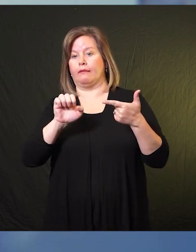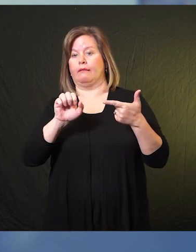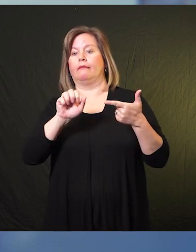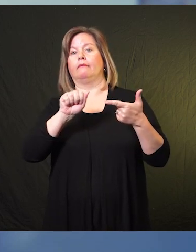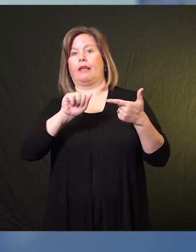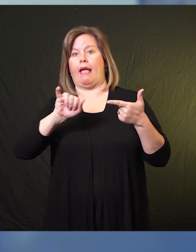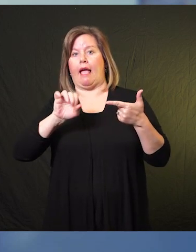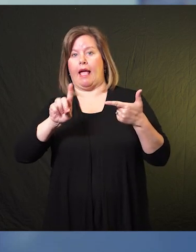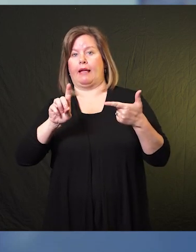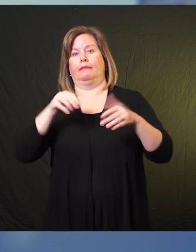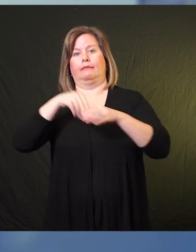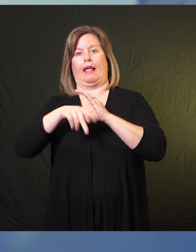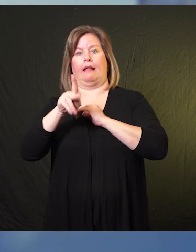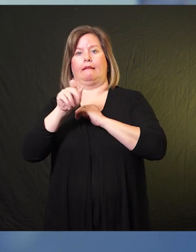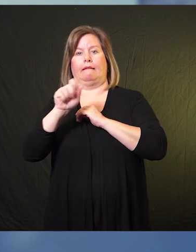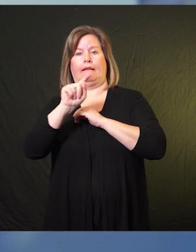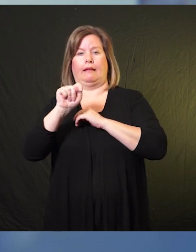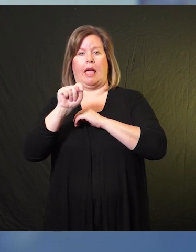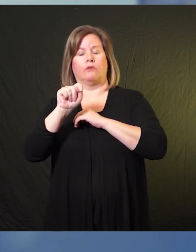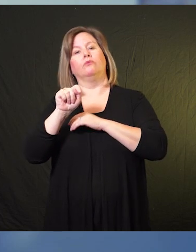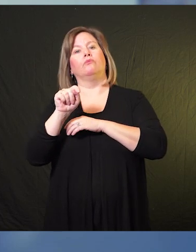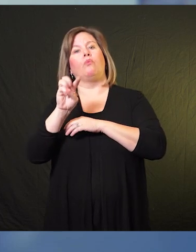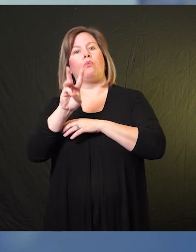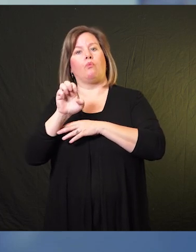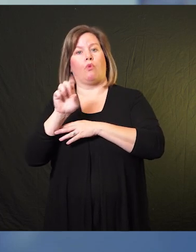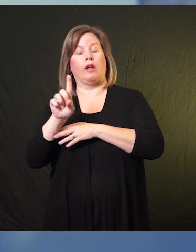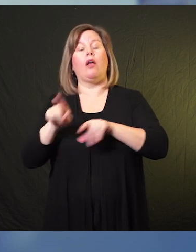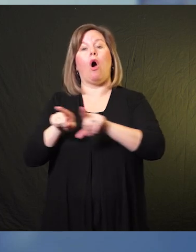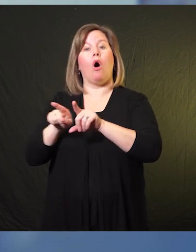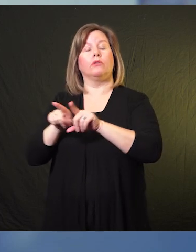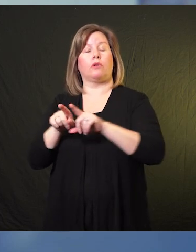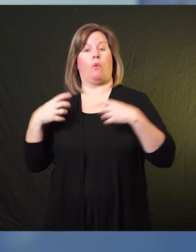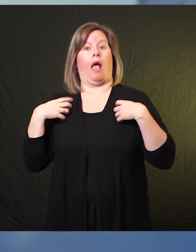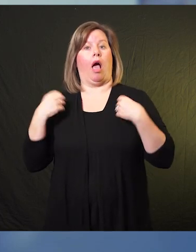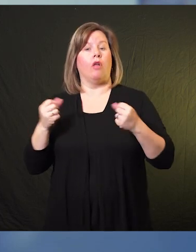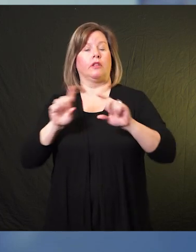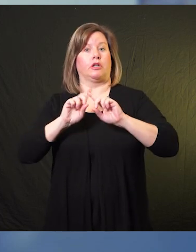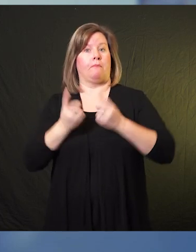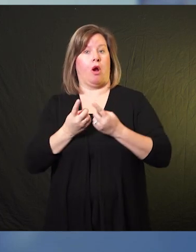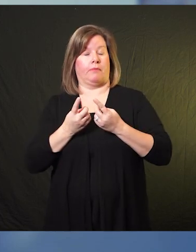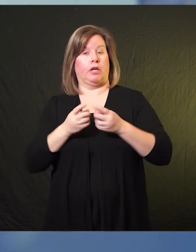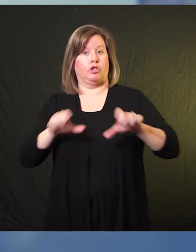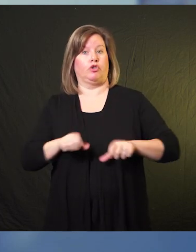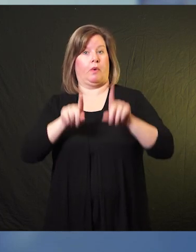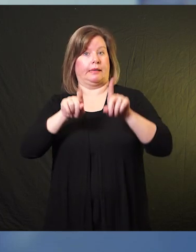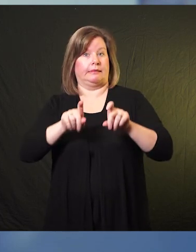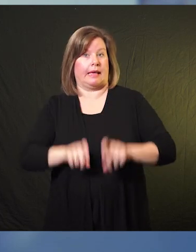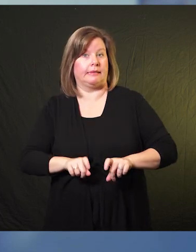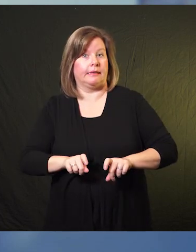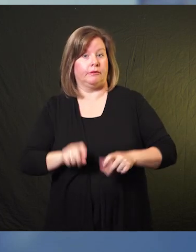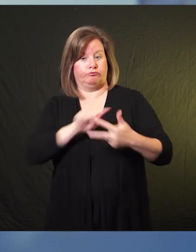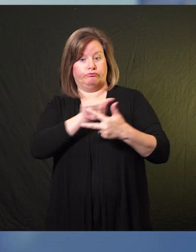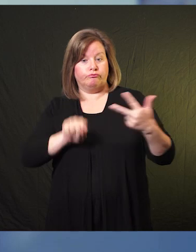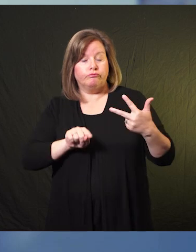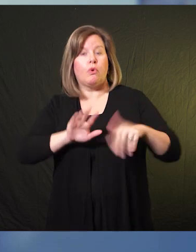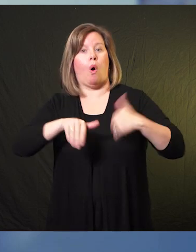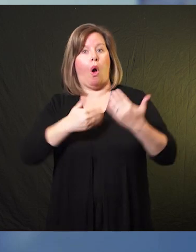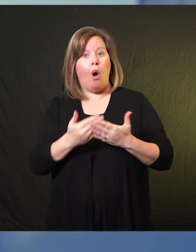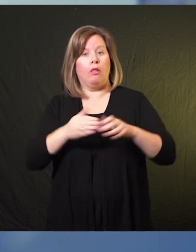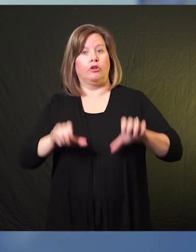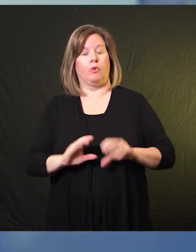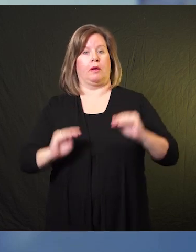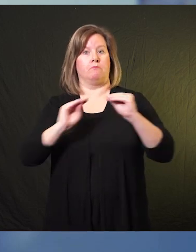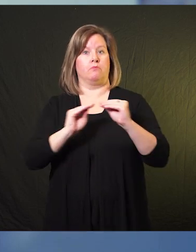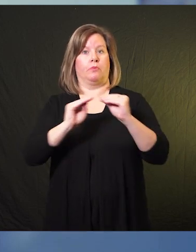testing of those highly vulnerable populations. Right now we're looking at how do we further expand that